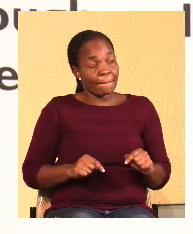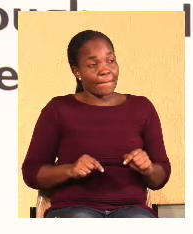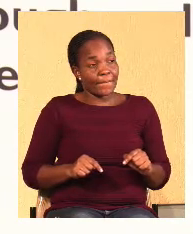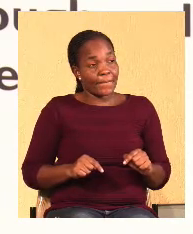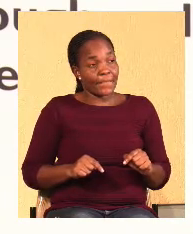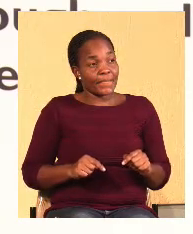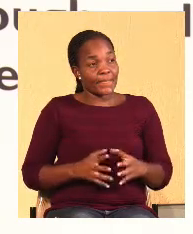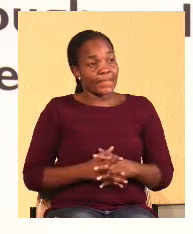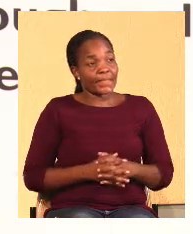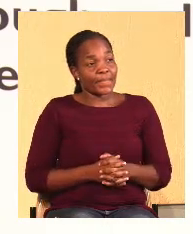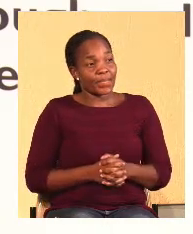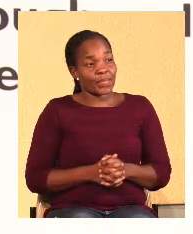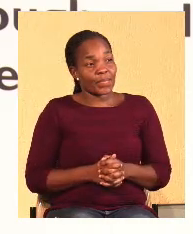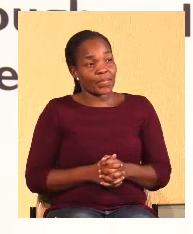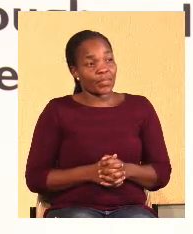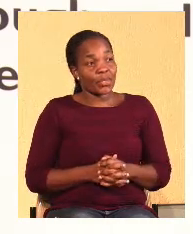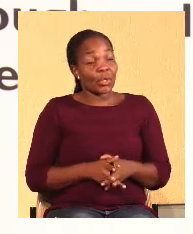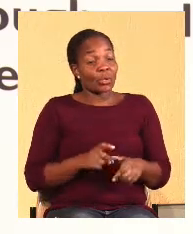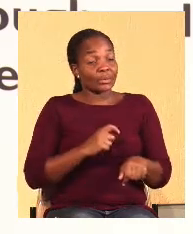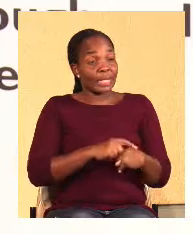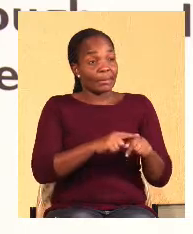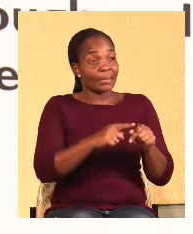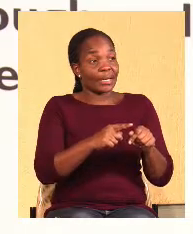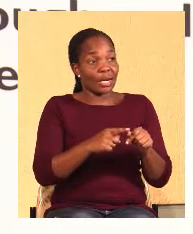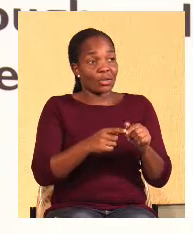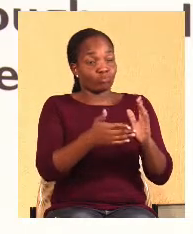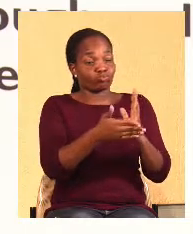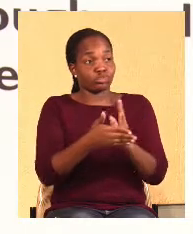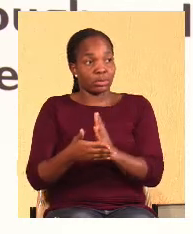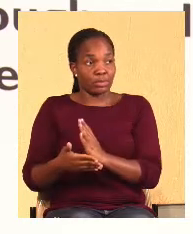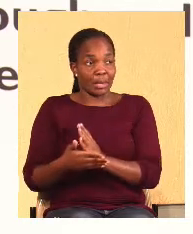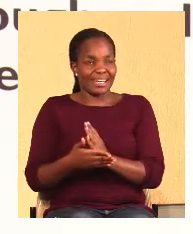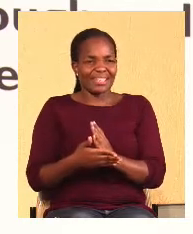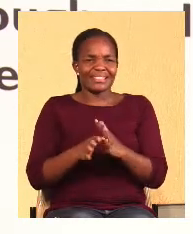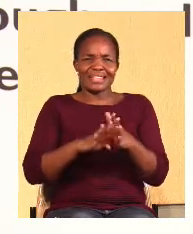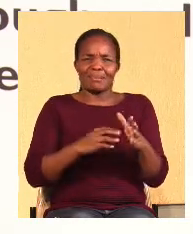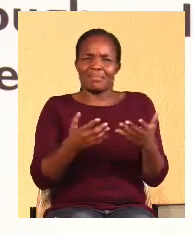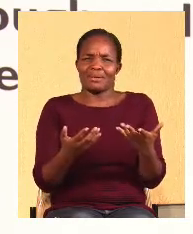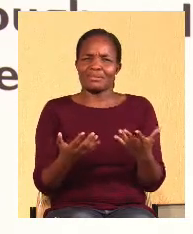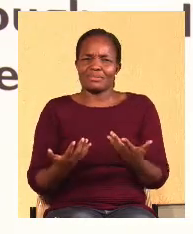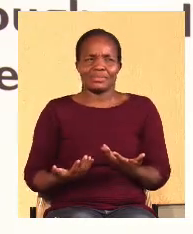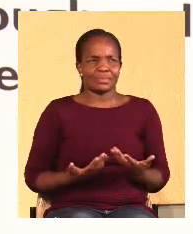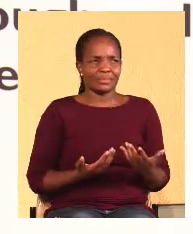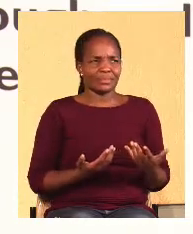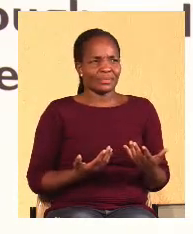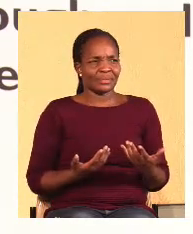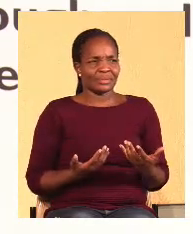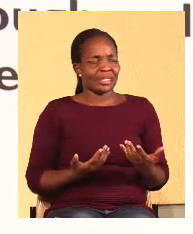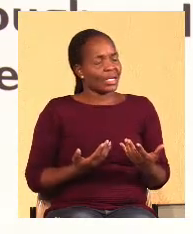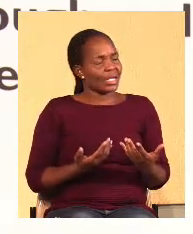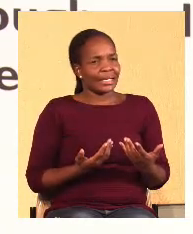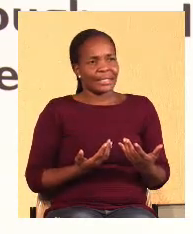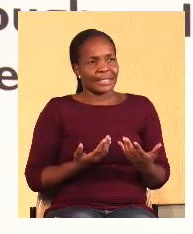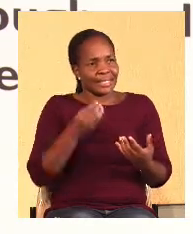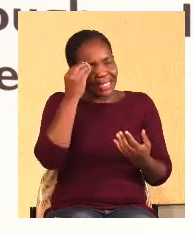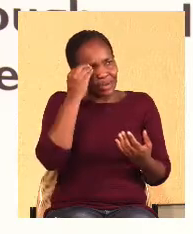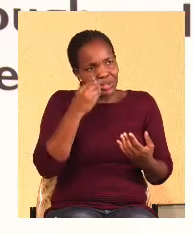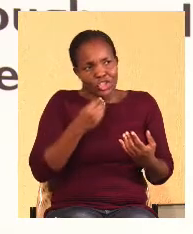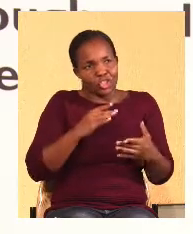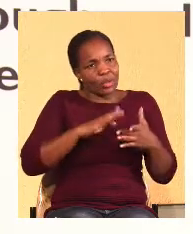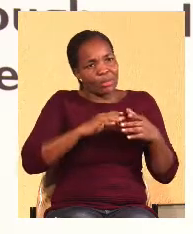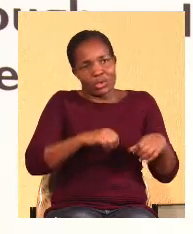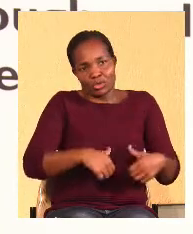removal of the time period is informed by the fact that, you know, we don't know what the health